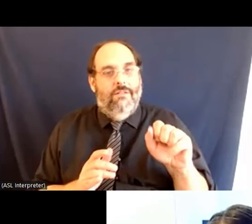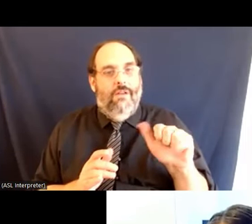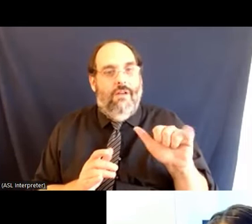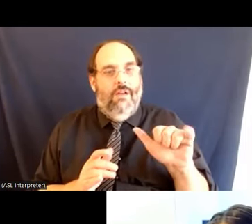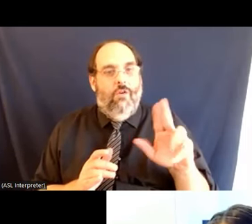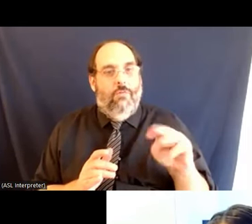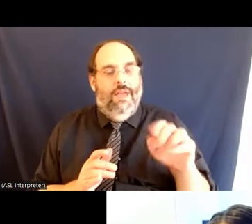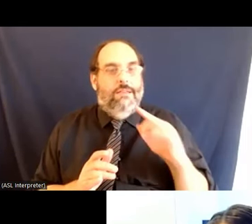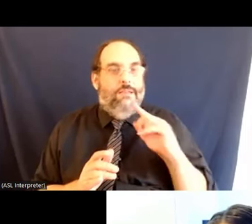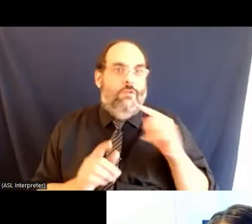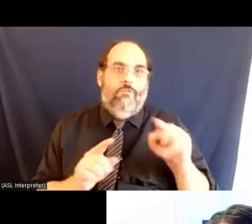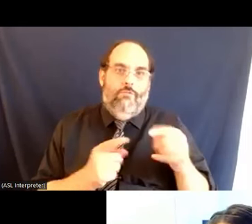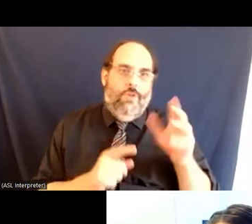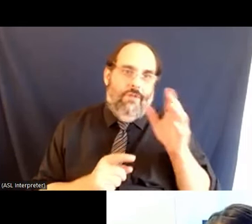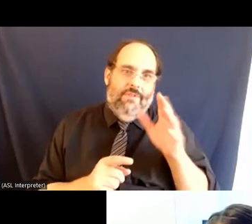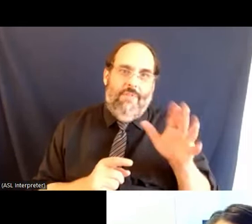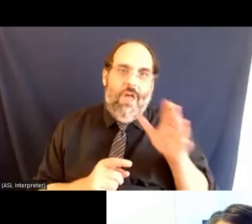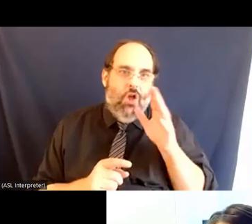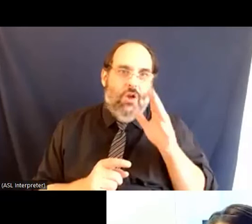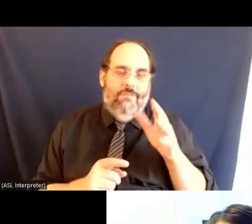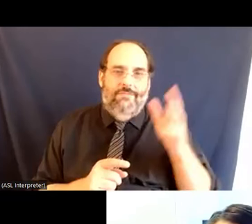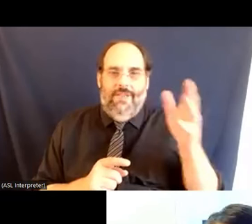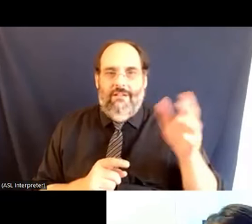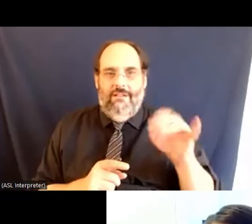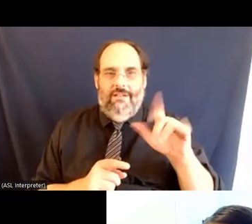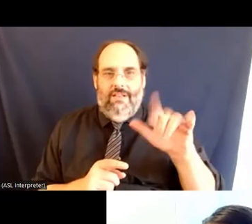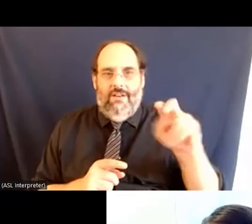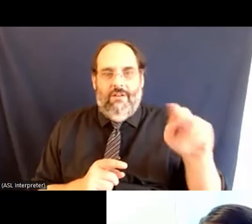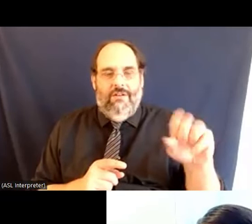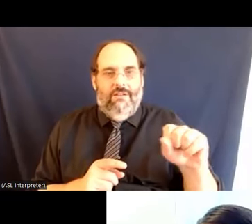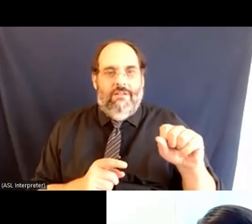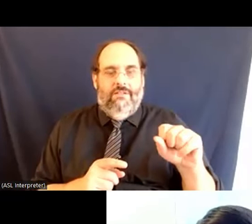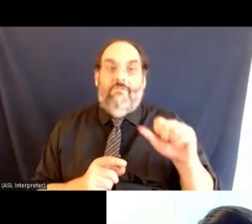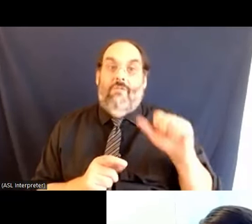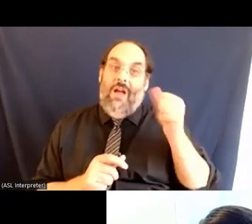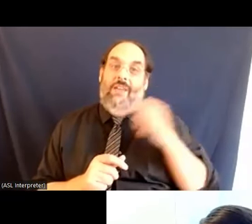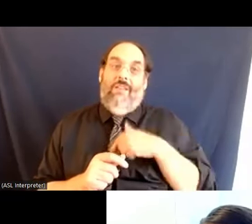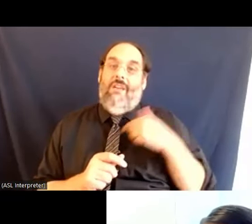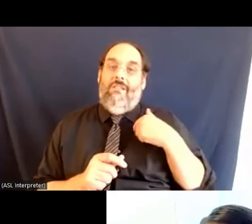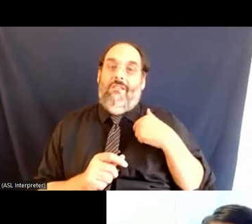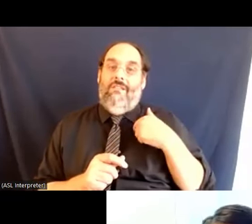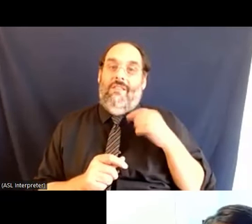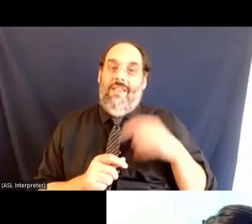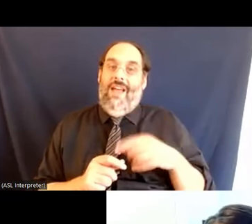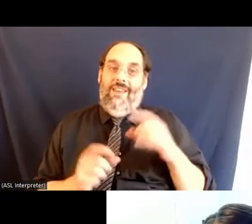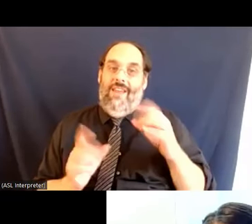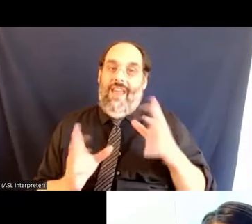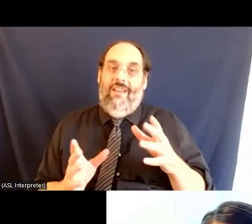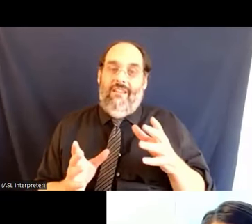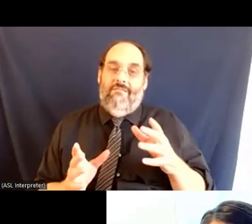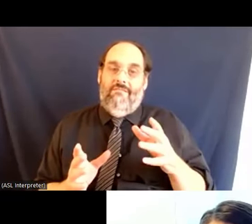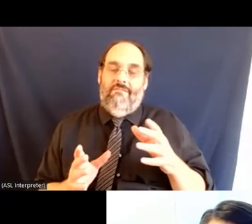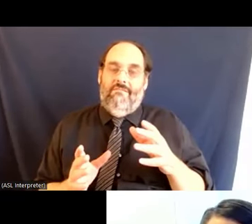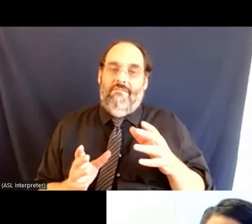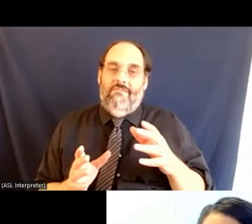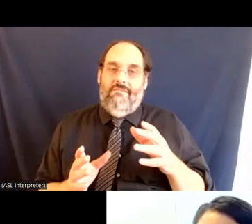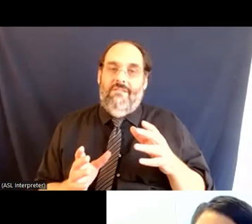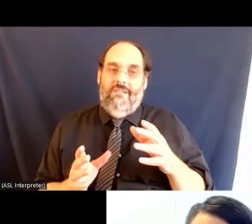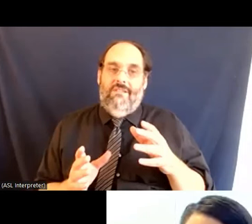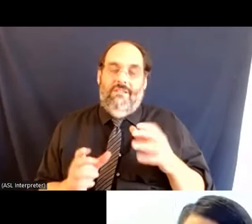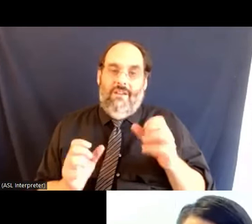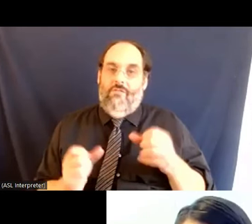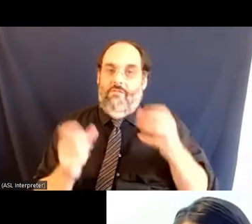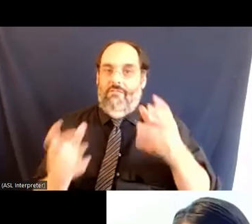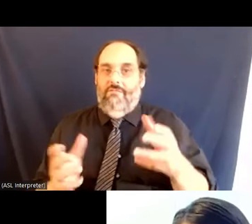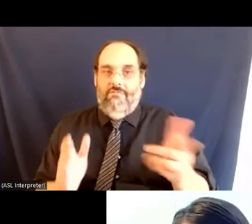wounding of his mother is a painful reminder of the impacts of these unlawful acts of hate and the